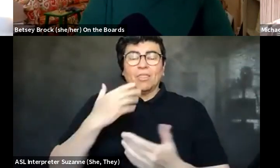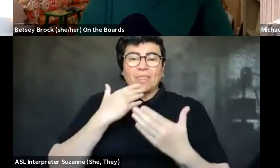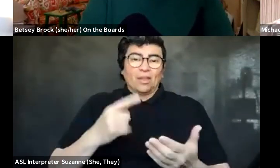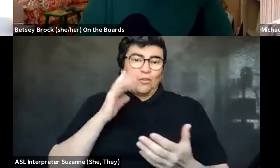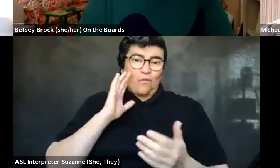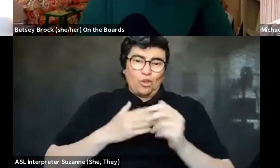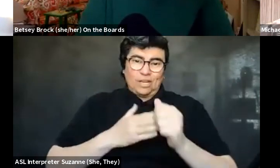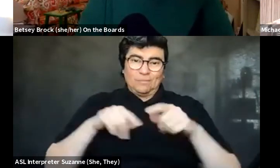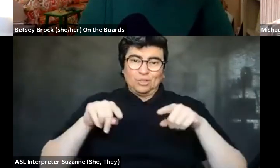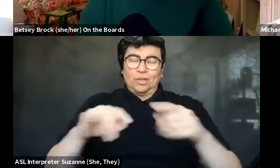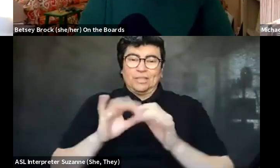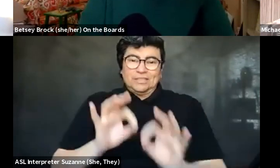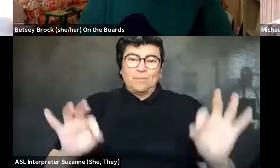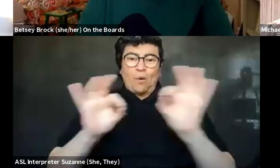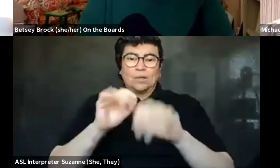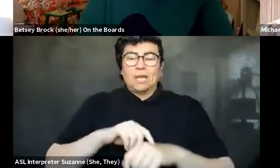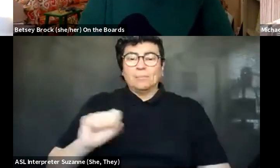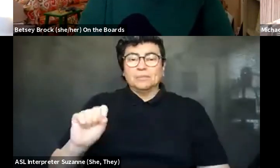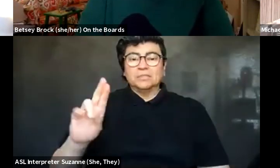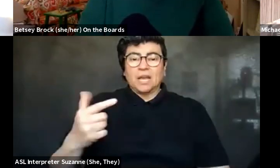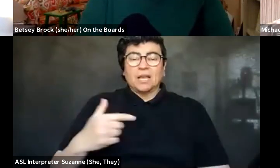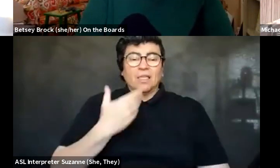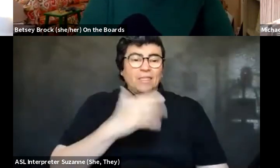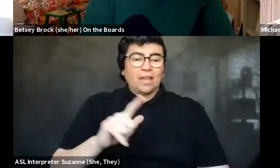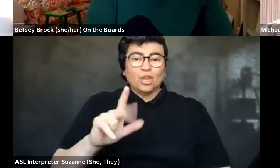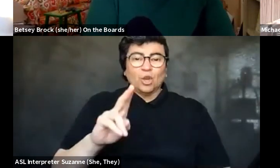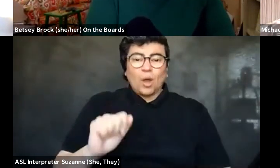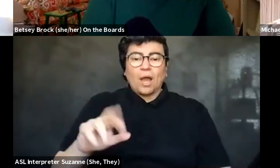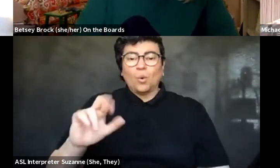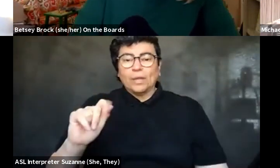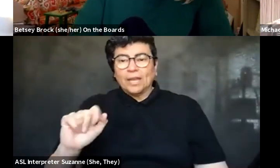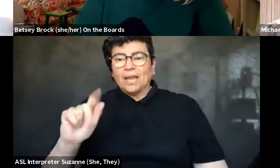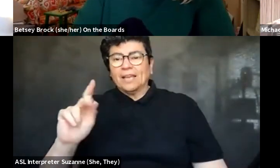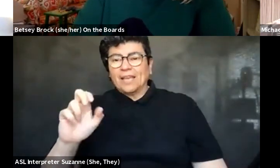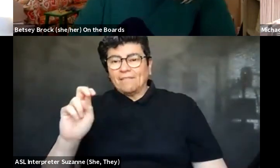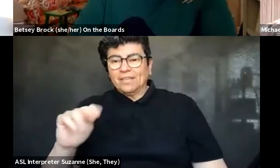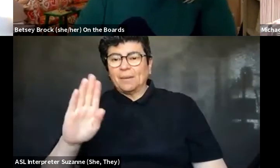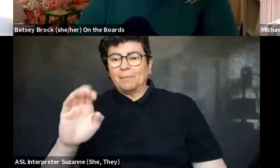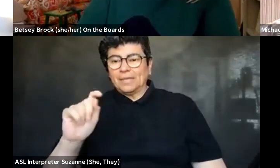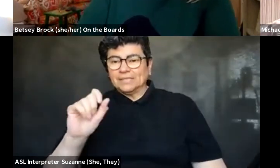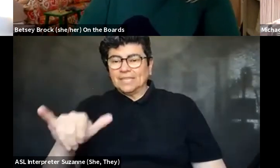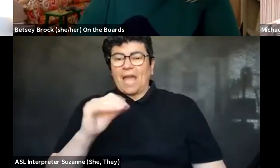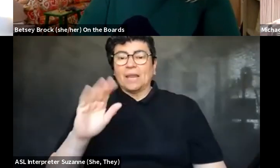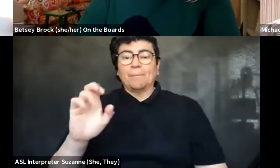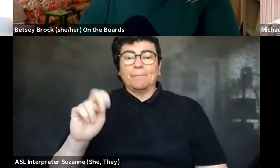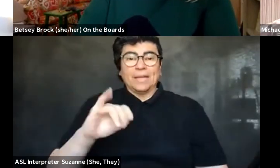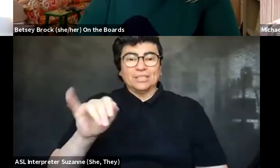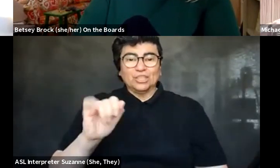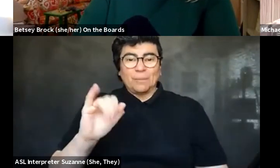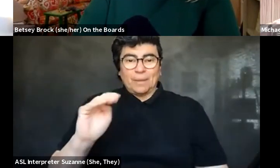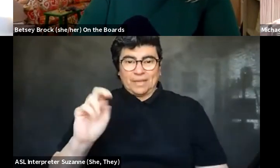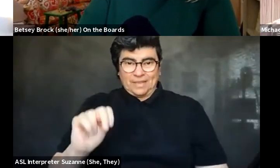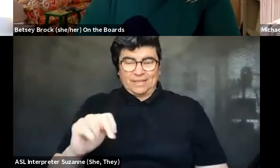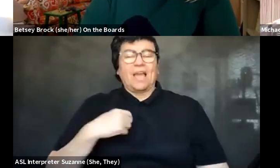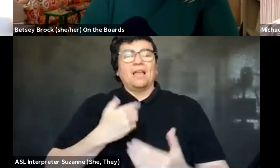pivotal time, and Sung as well. Thanks to Lua, Rita, Kevin, Betsey, and Benjamin for joining us, and to all of